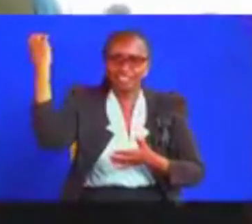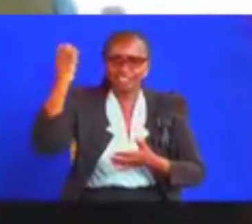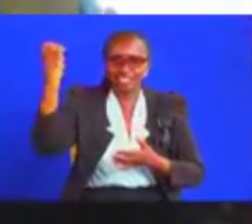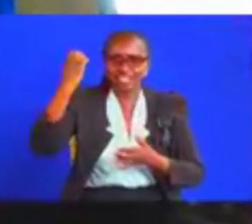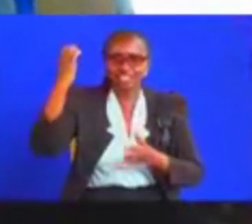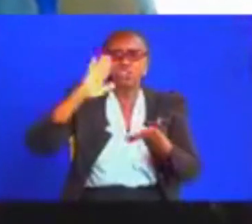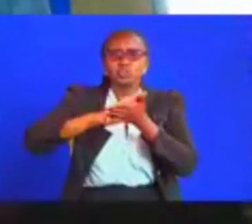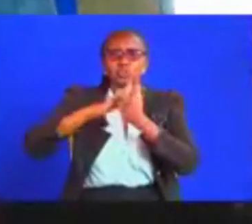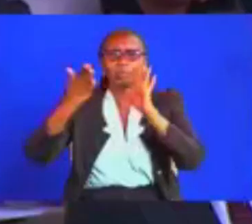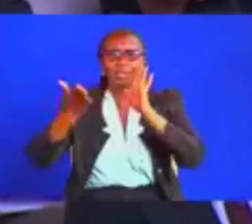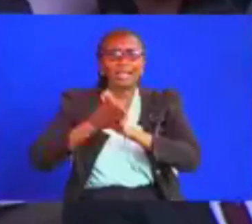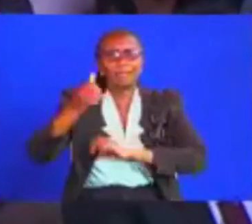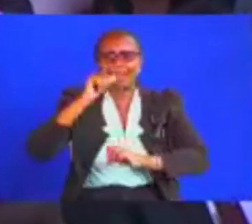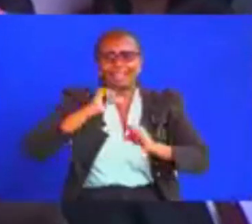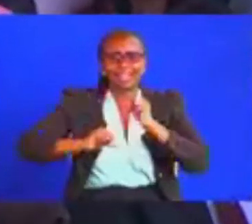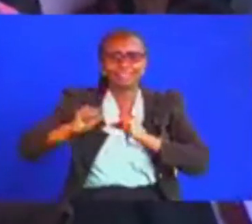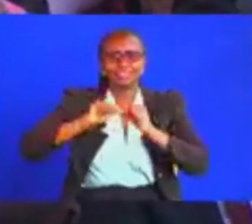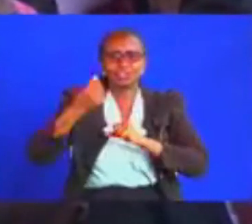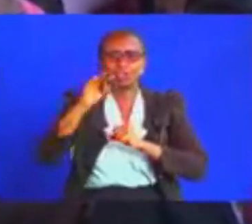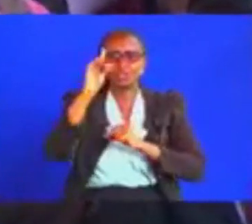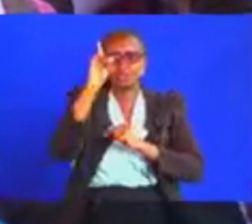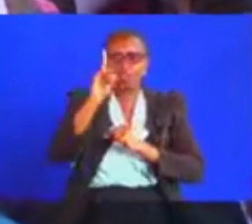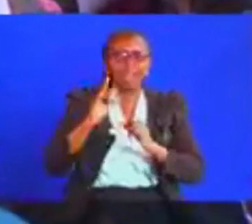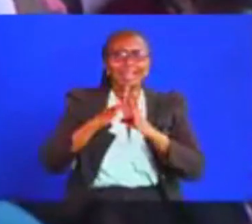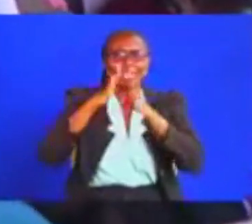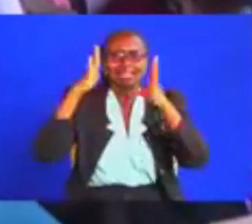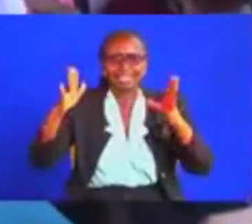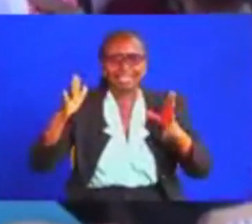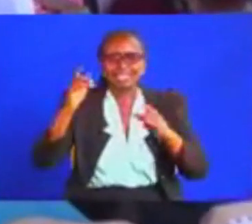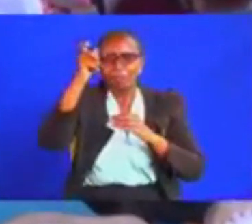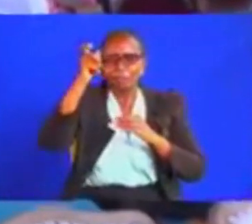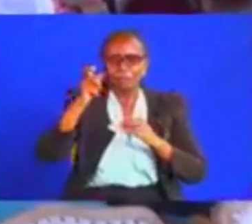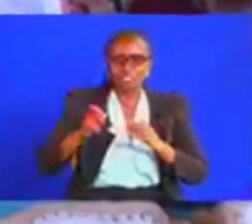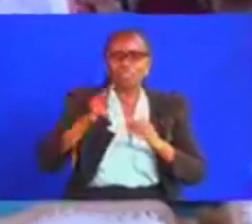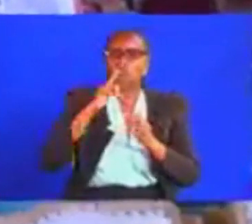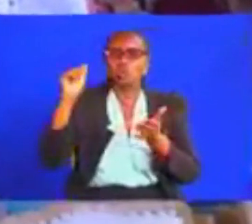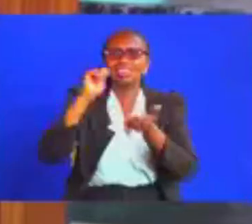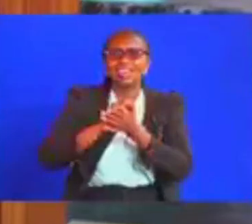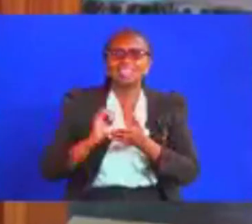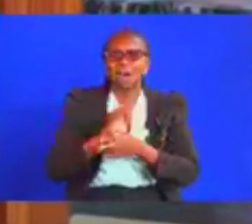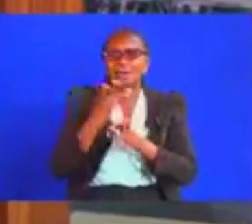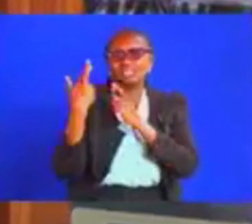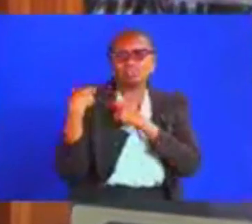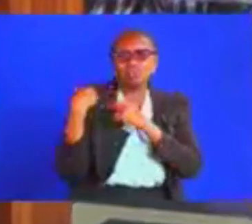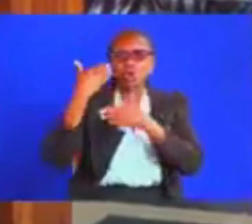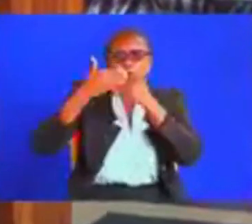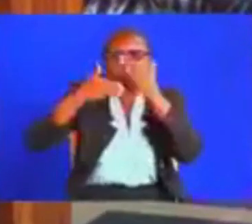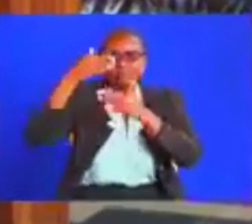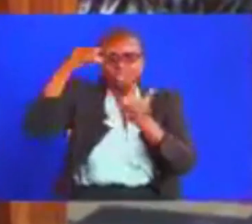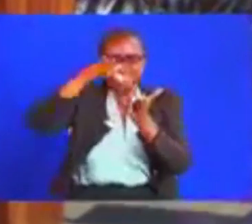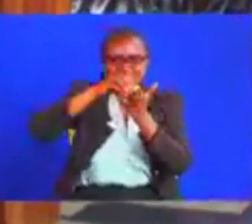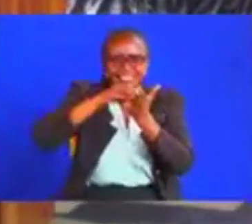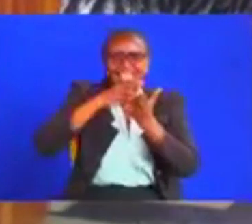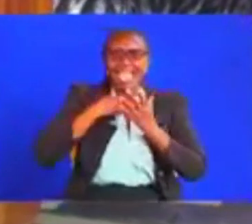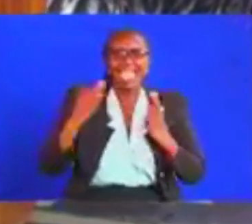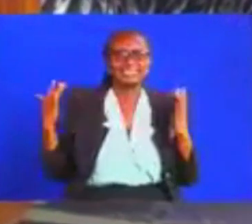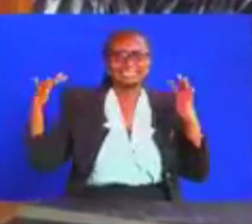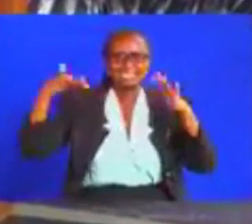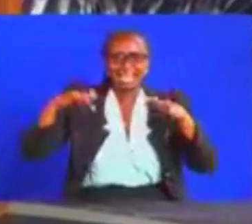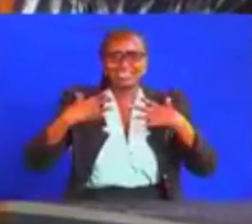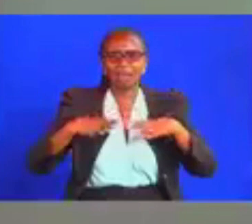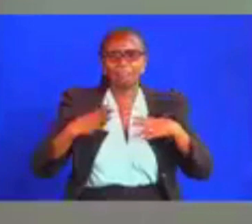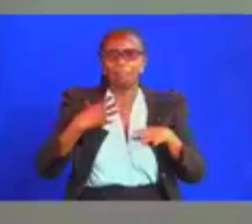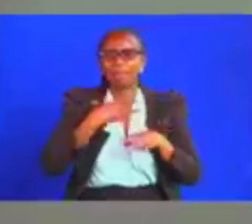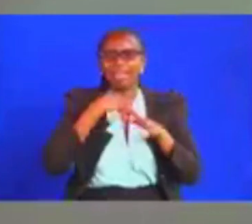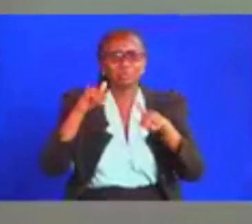be an activity of one great superstar. So our assignment is to build the stage and gather people and wait